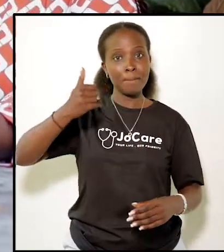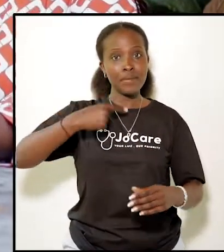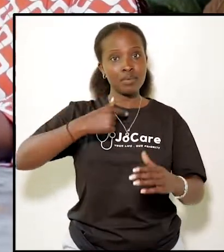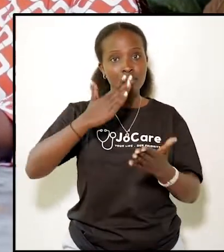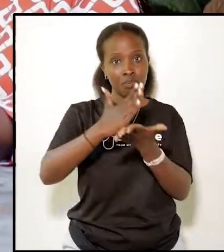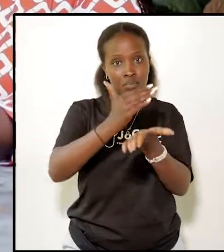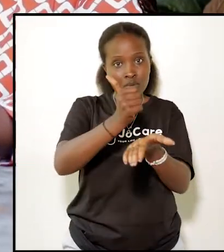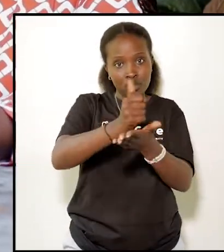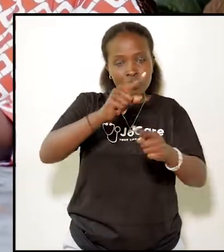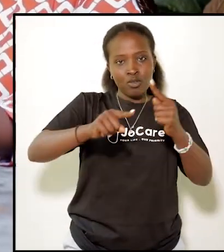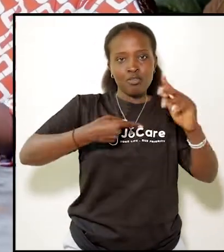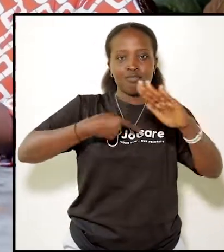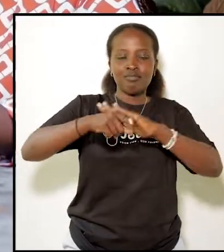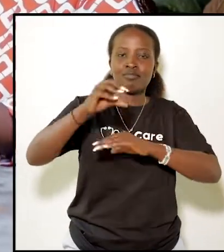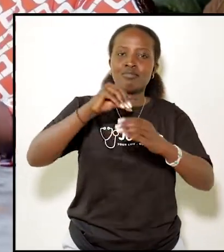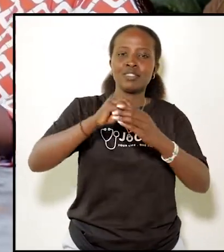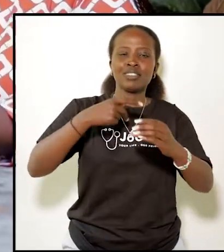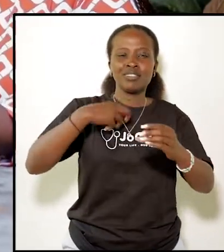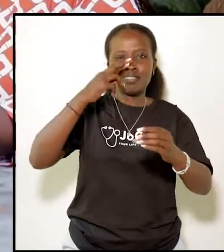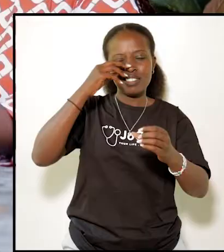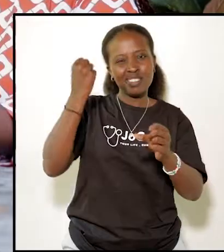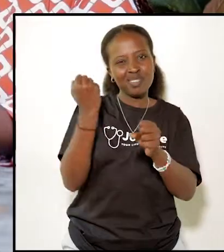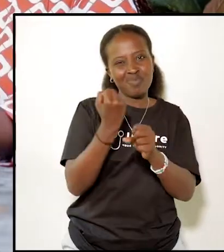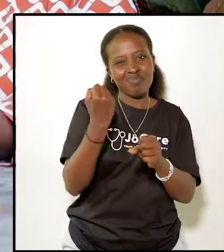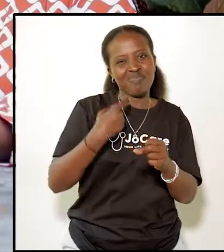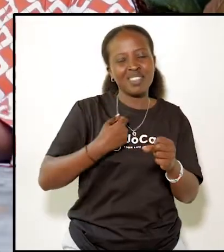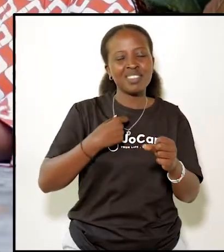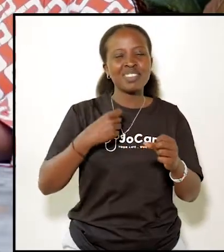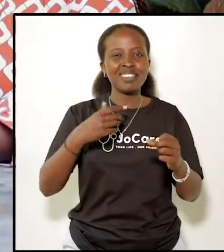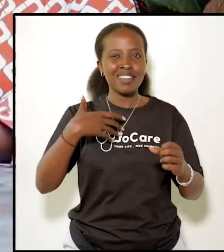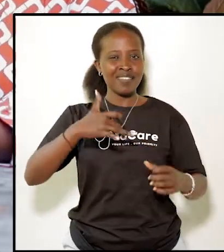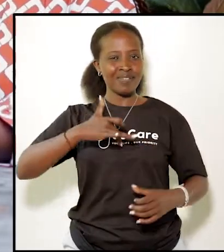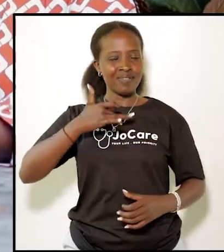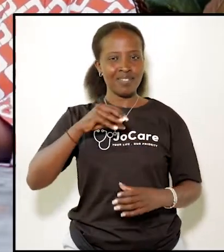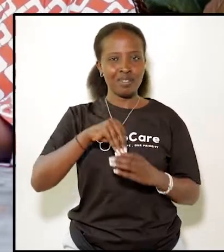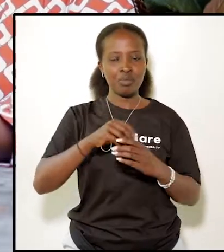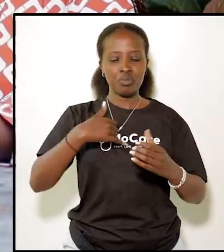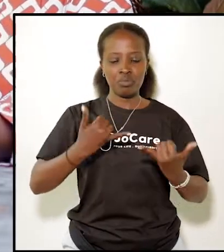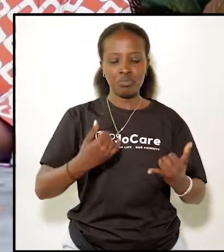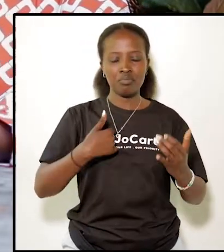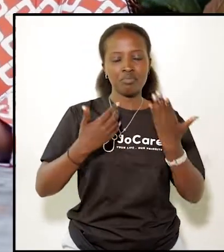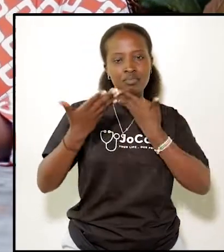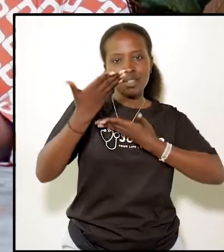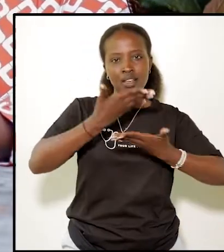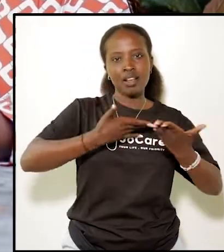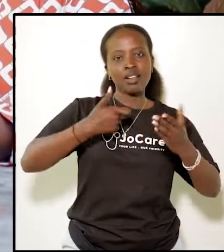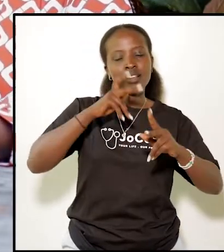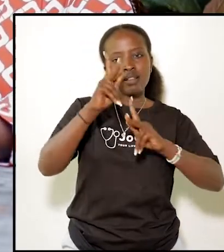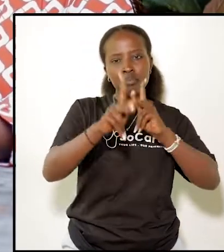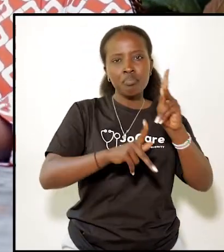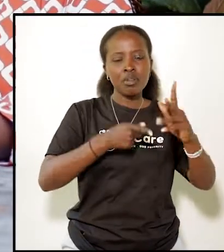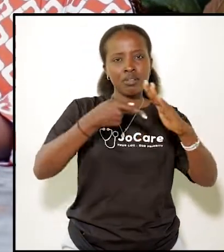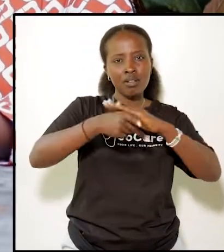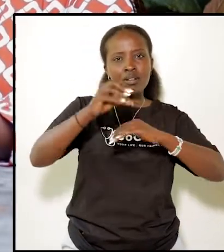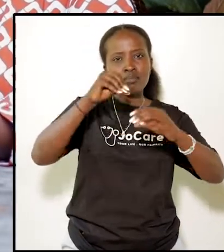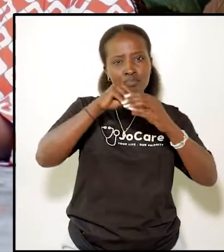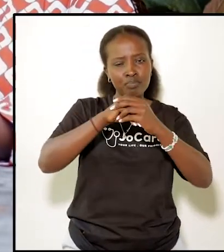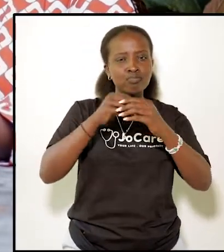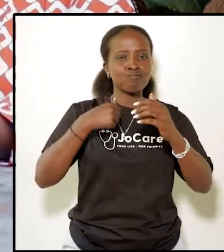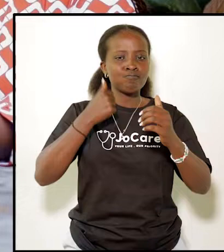because this is an area that I'm highly interested in. So I'm going to talk about